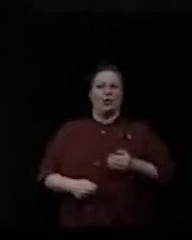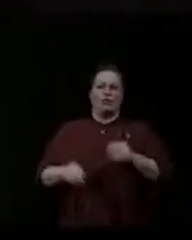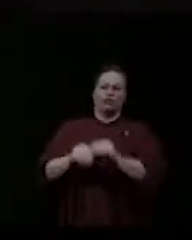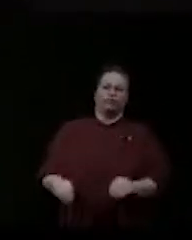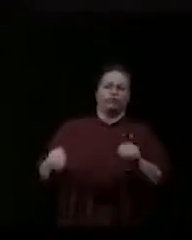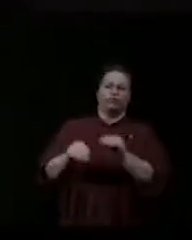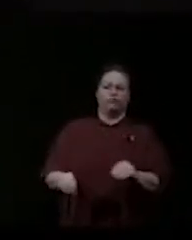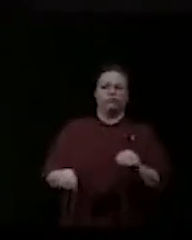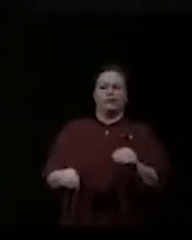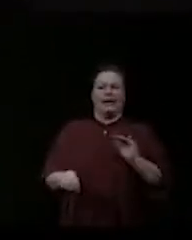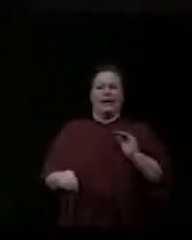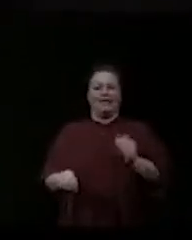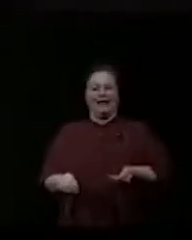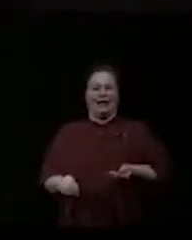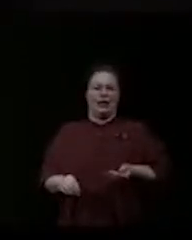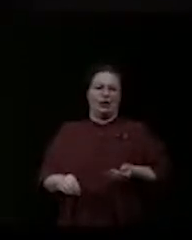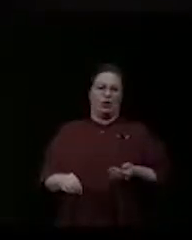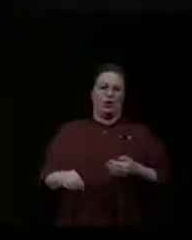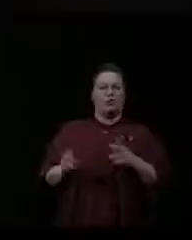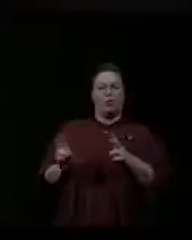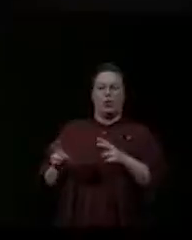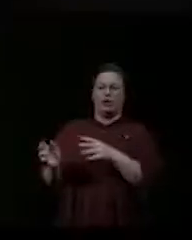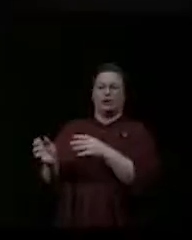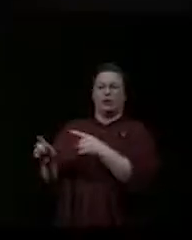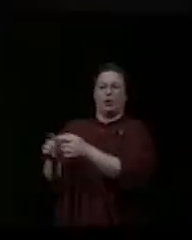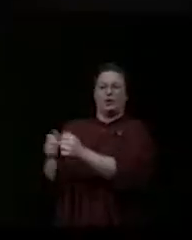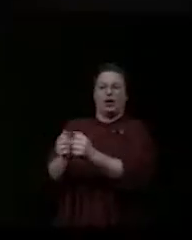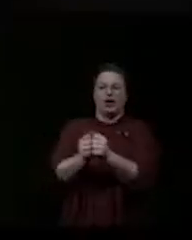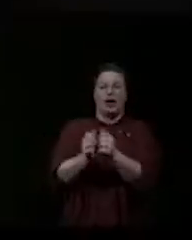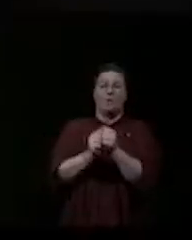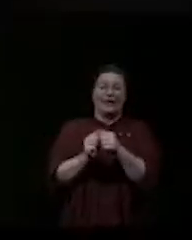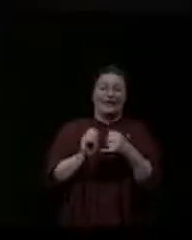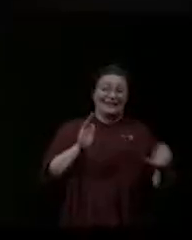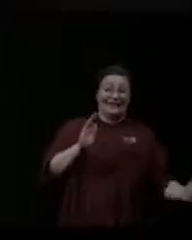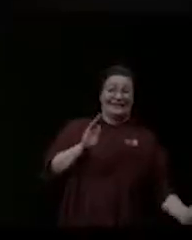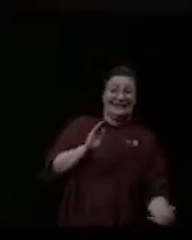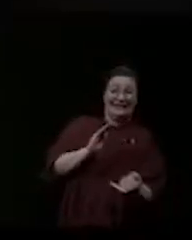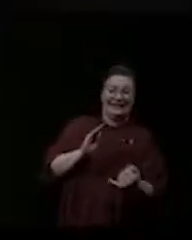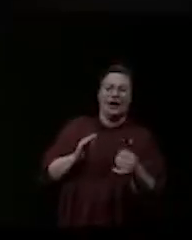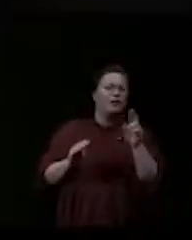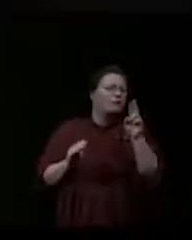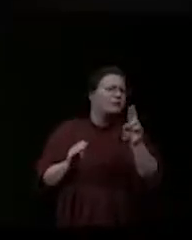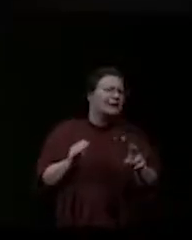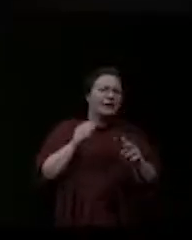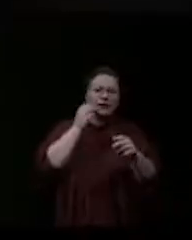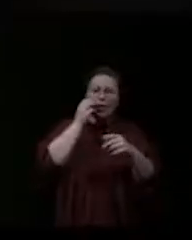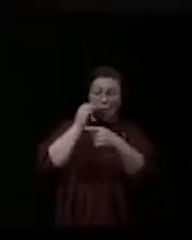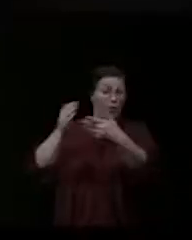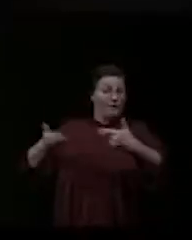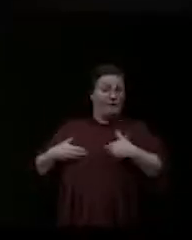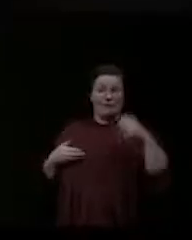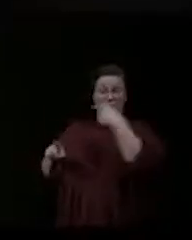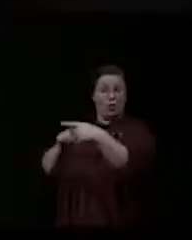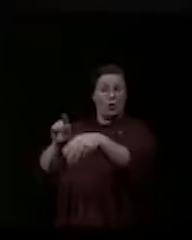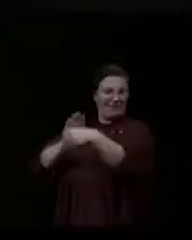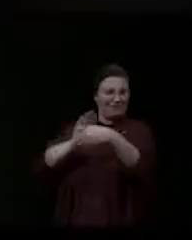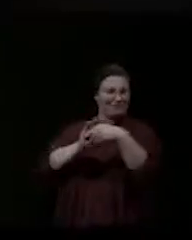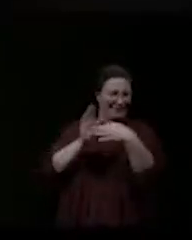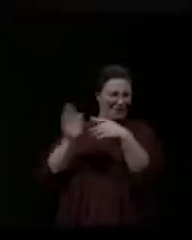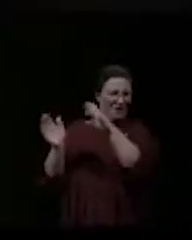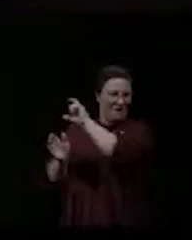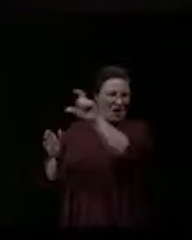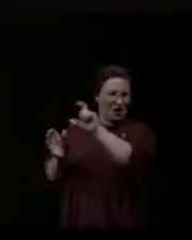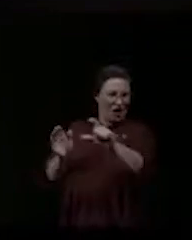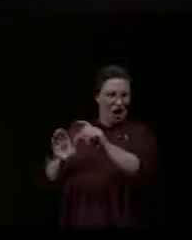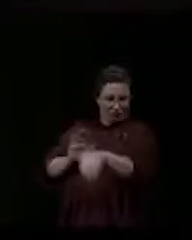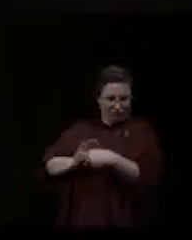women on kind of allowable stuff. But it was really, and she was getting all sorts of funding from companies